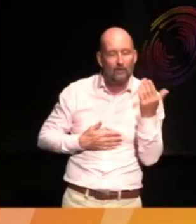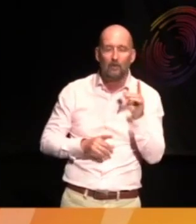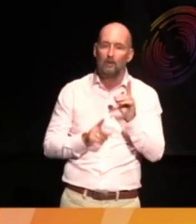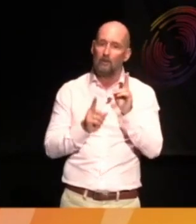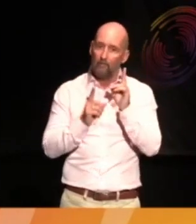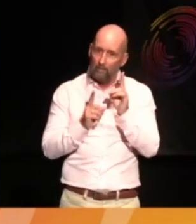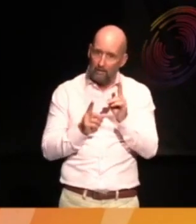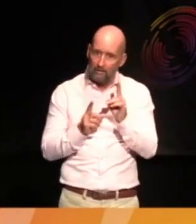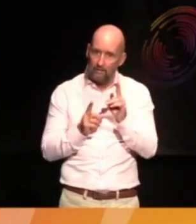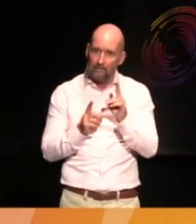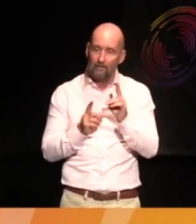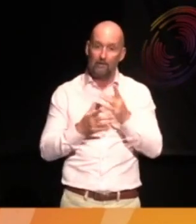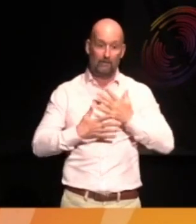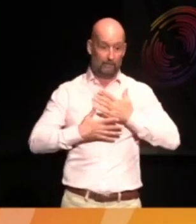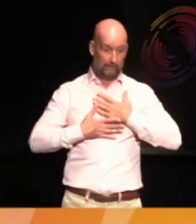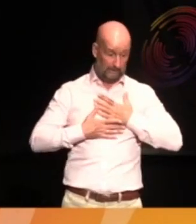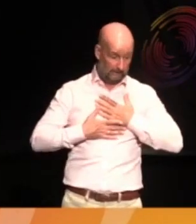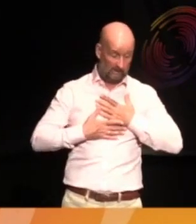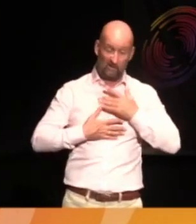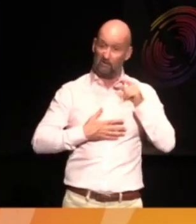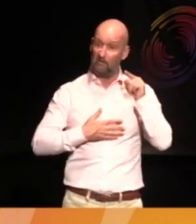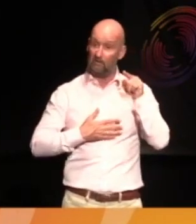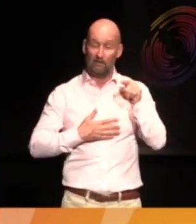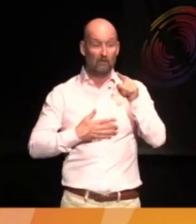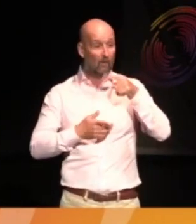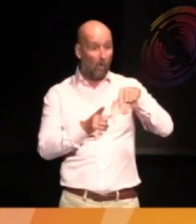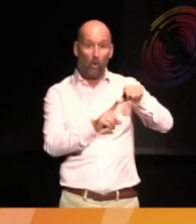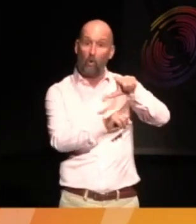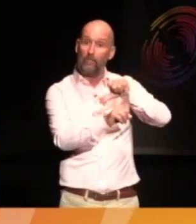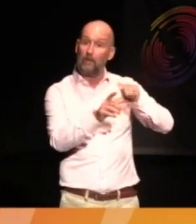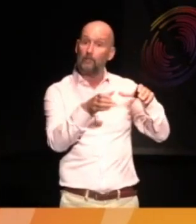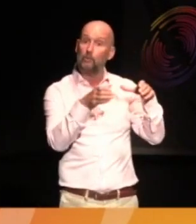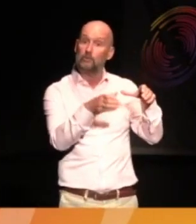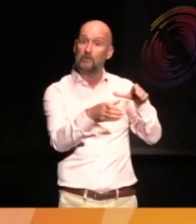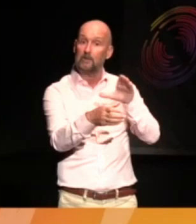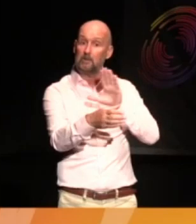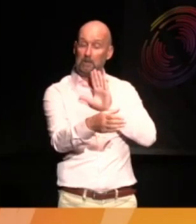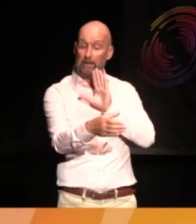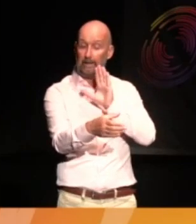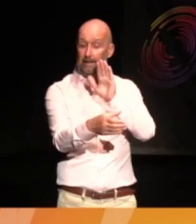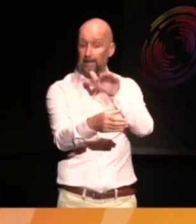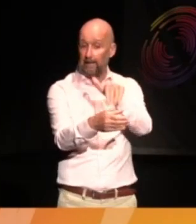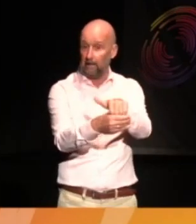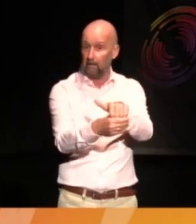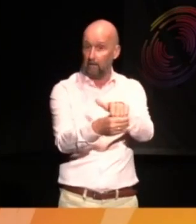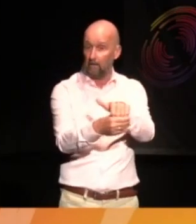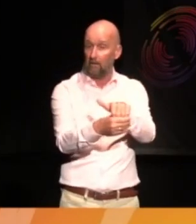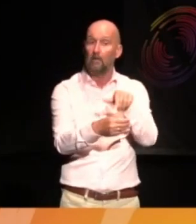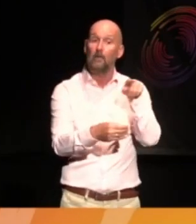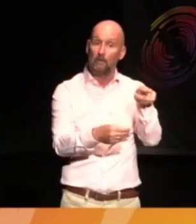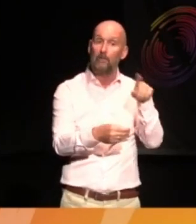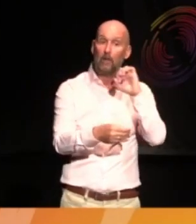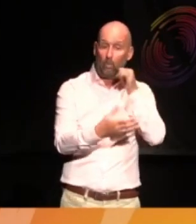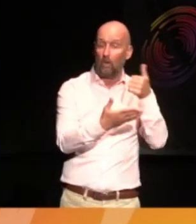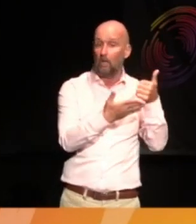within, me, myself, or this, small community in which you found yourself, we will be able to assist you. Is it the case that you